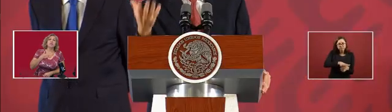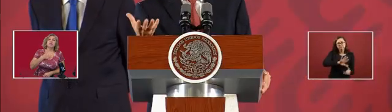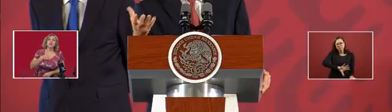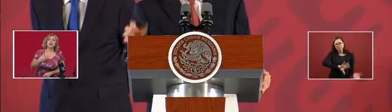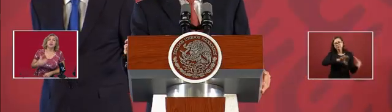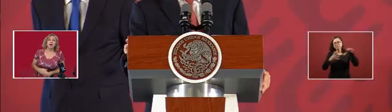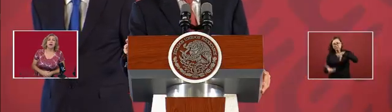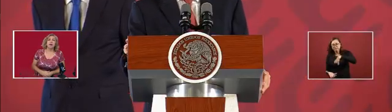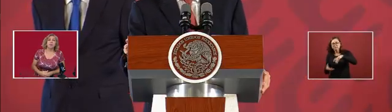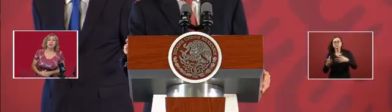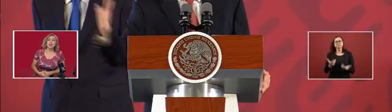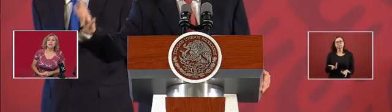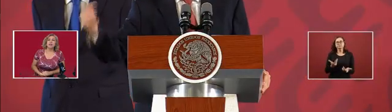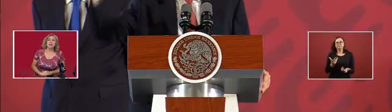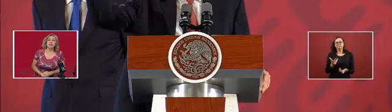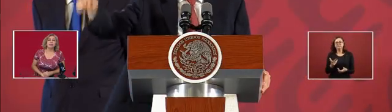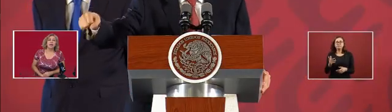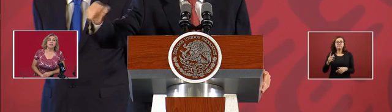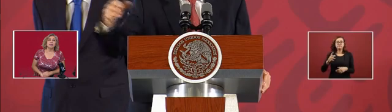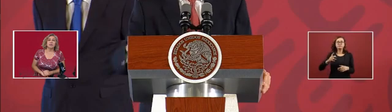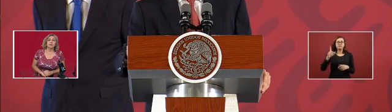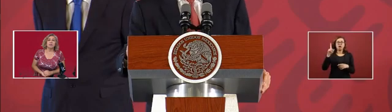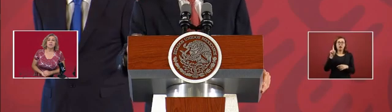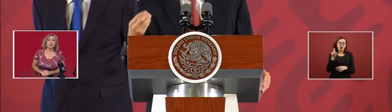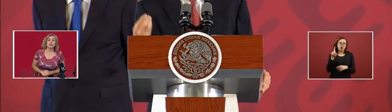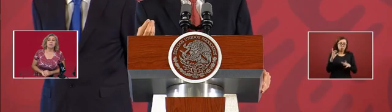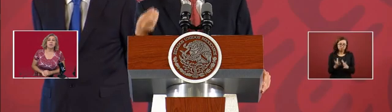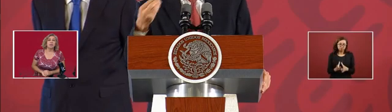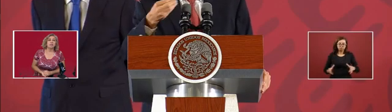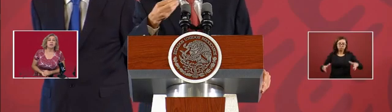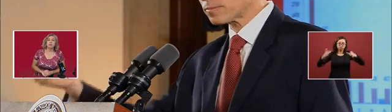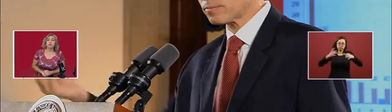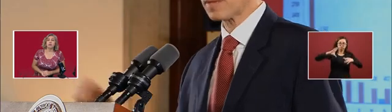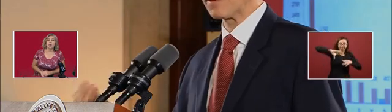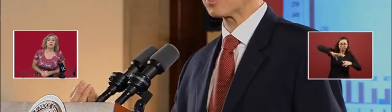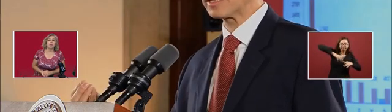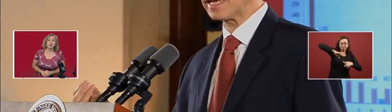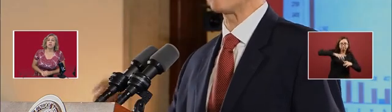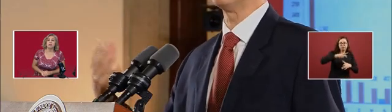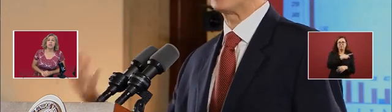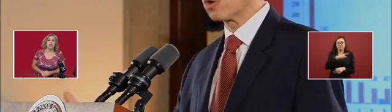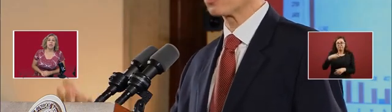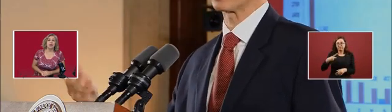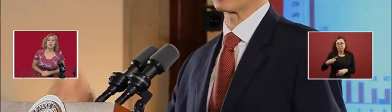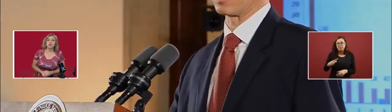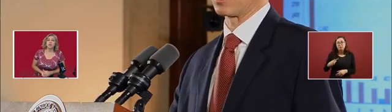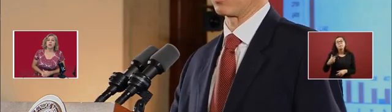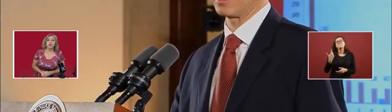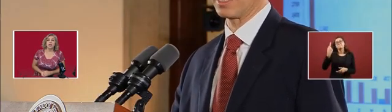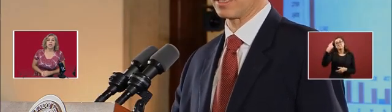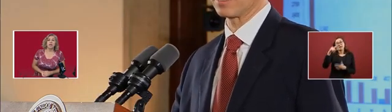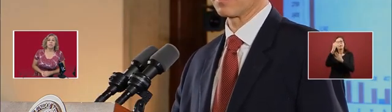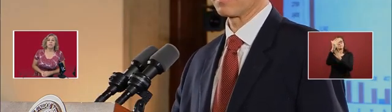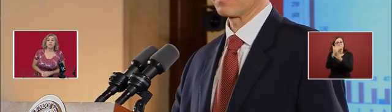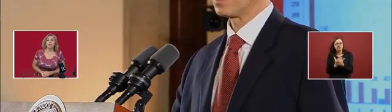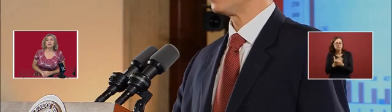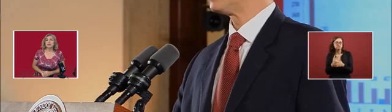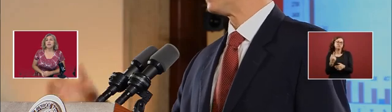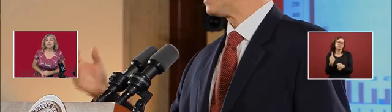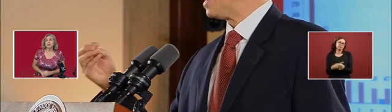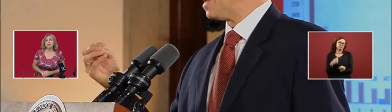reality that the citizens need to understand. That, and the measure that locally you need to